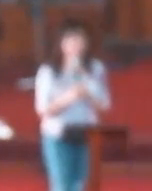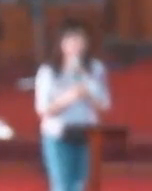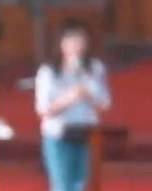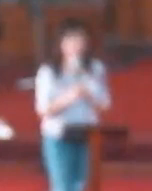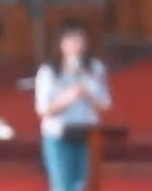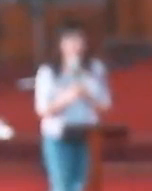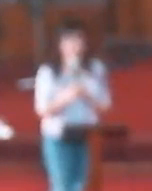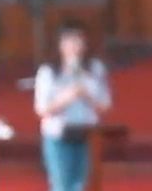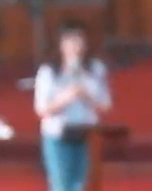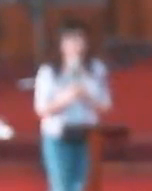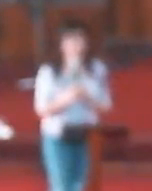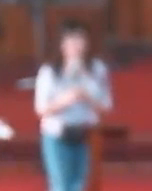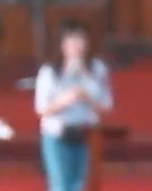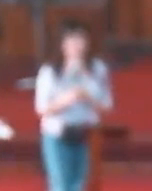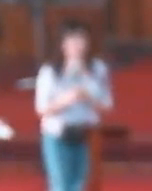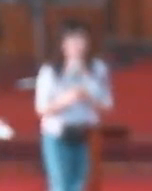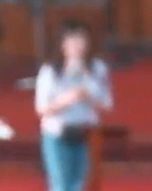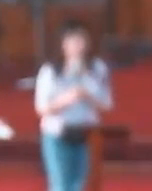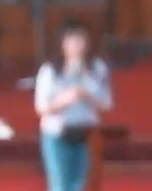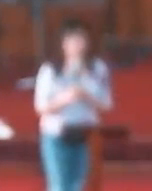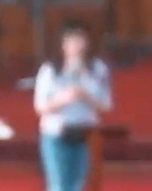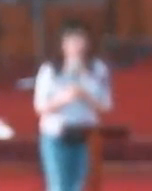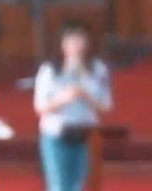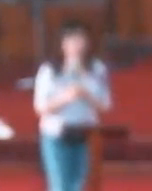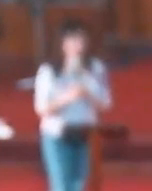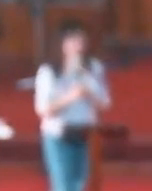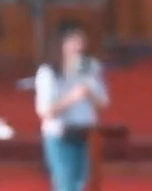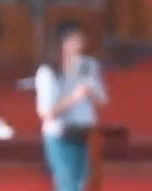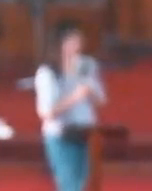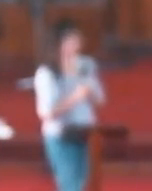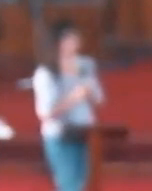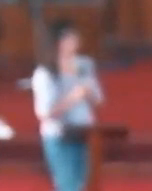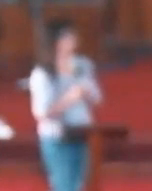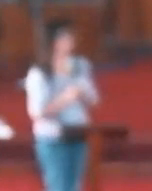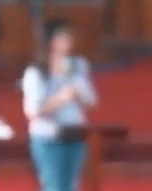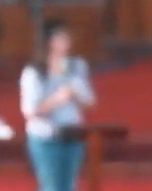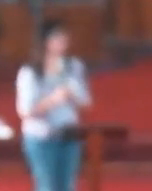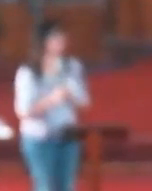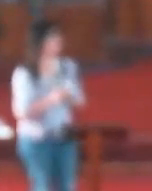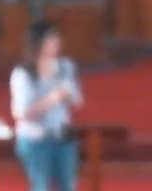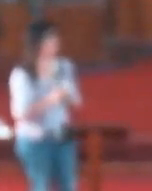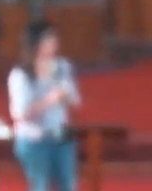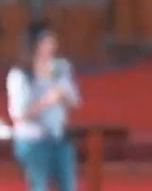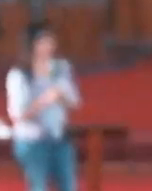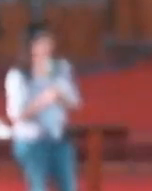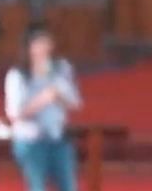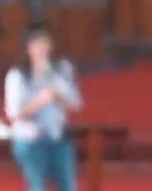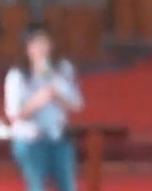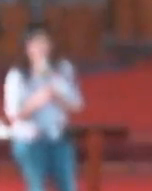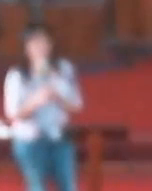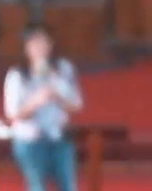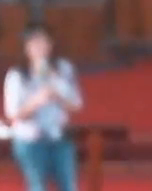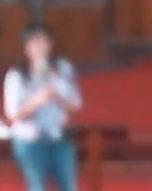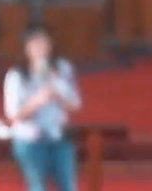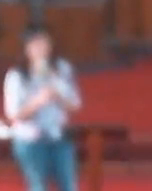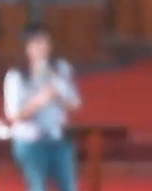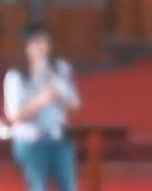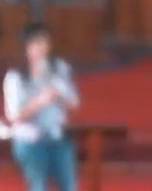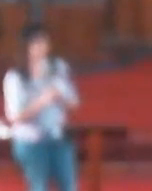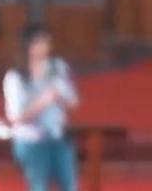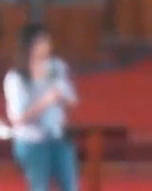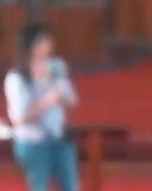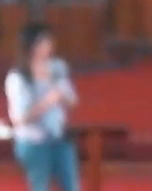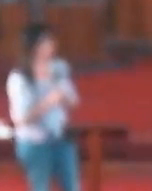did Abraham have faith? A Dios. In God. ¿O en las palabras que Abraham decía? Or was it in the words that